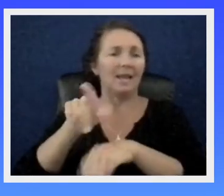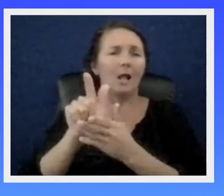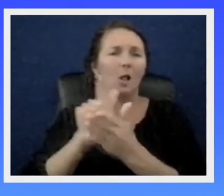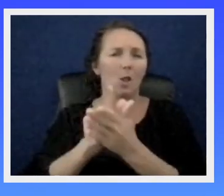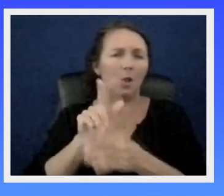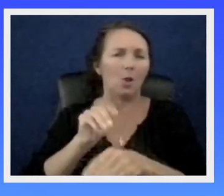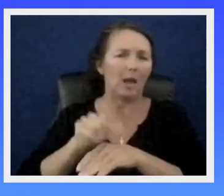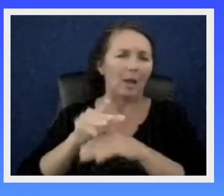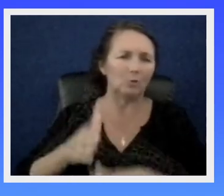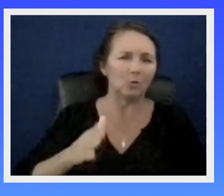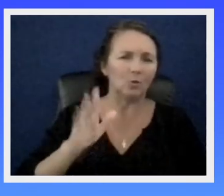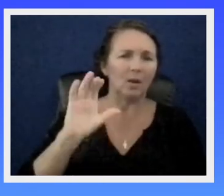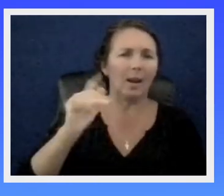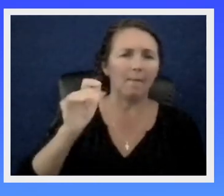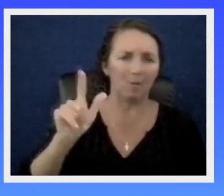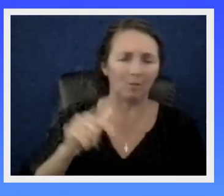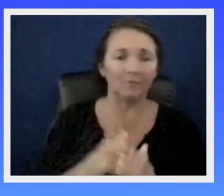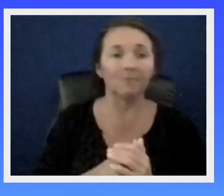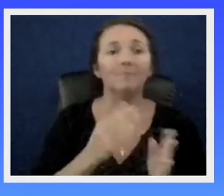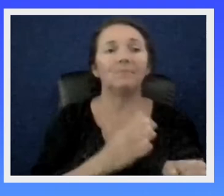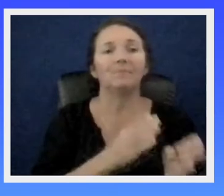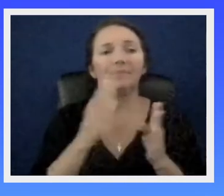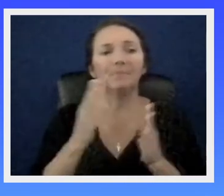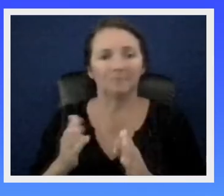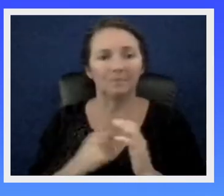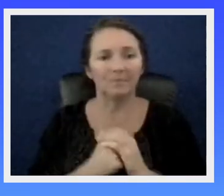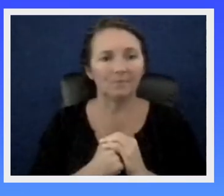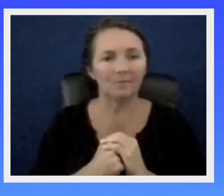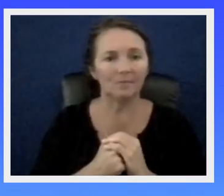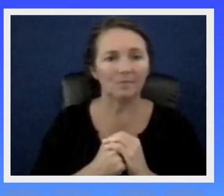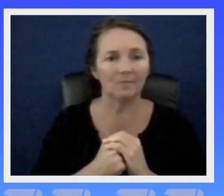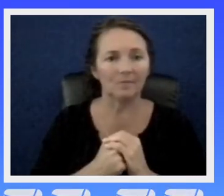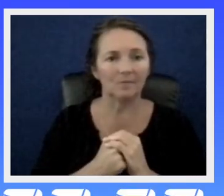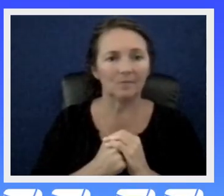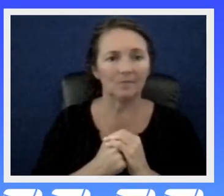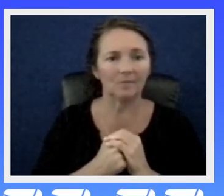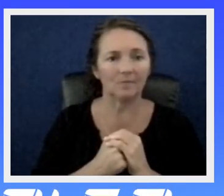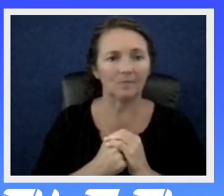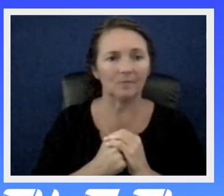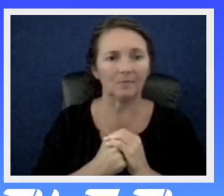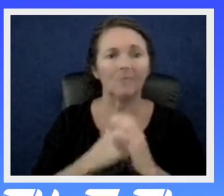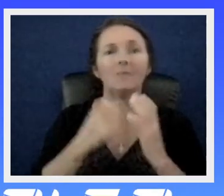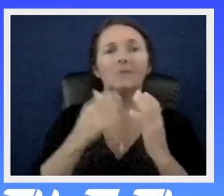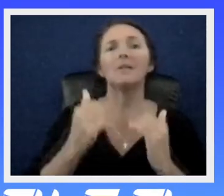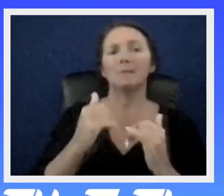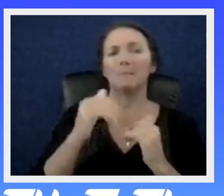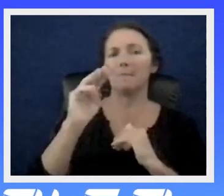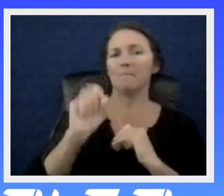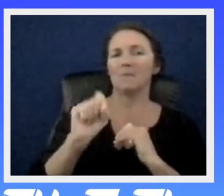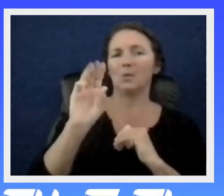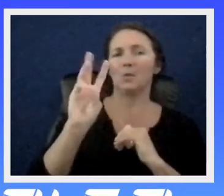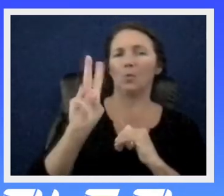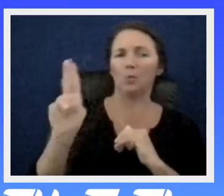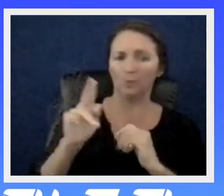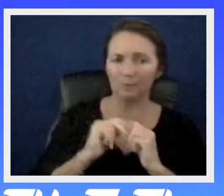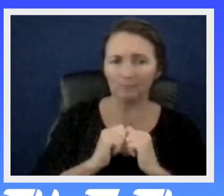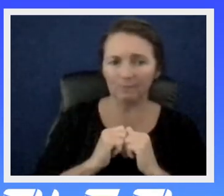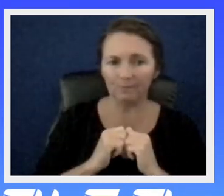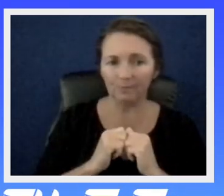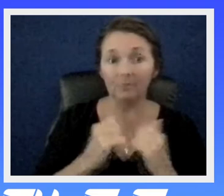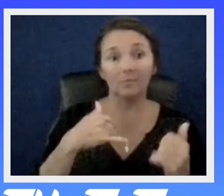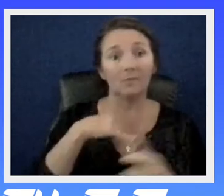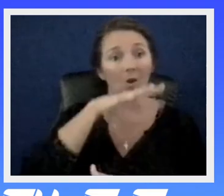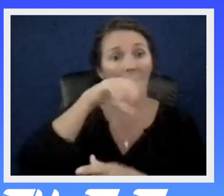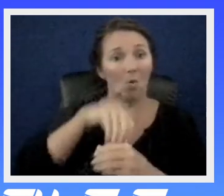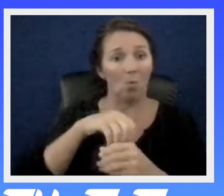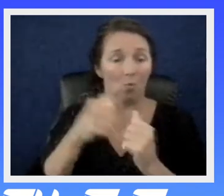Thank you so much. And Councillor Wu. Thank you. You know, I've been involved with the Boston Public